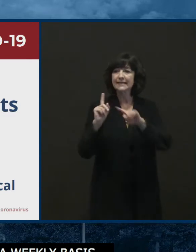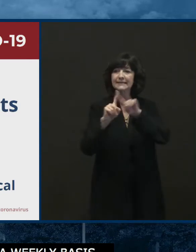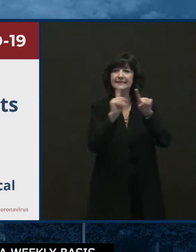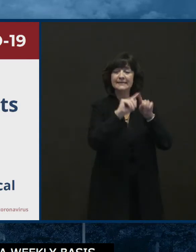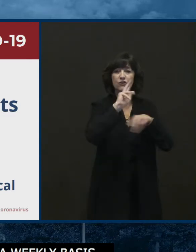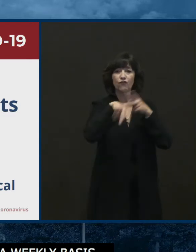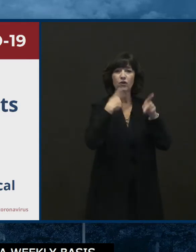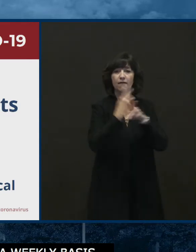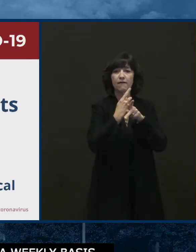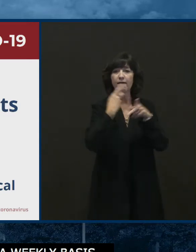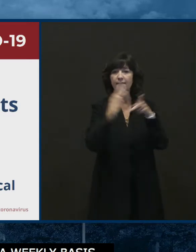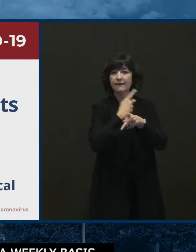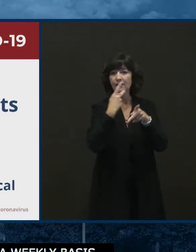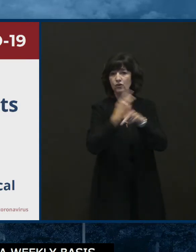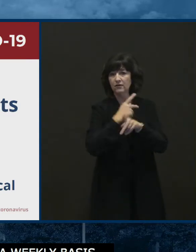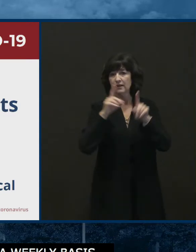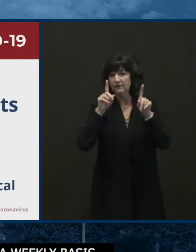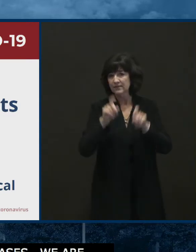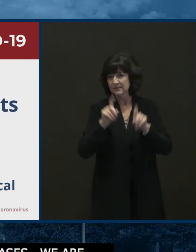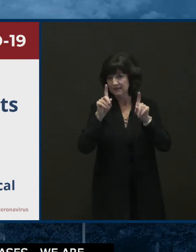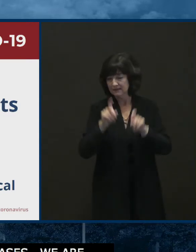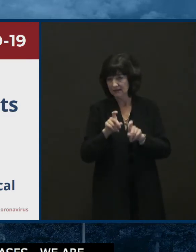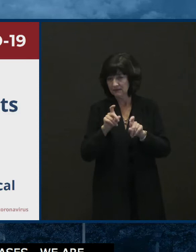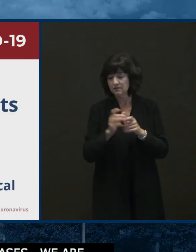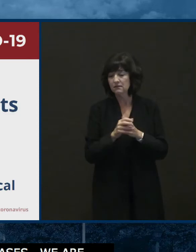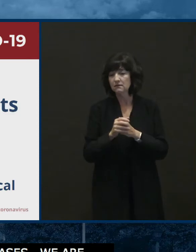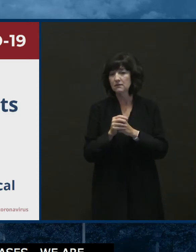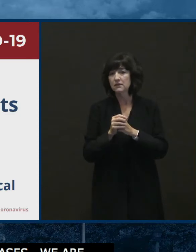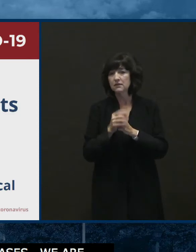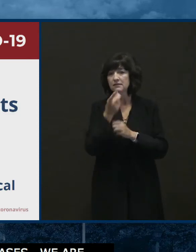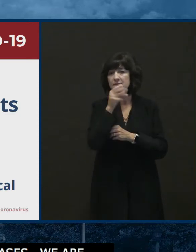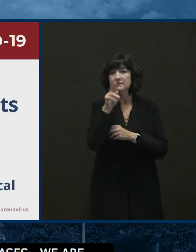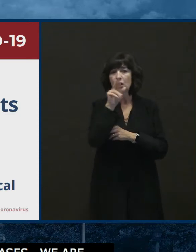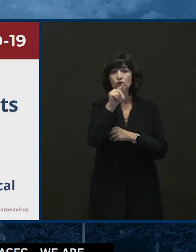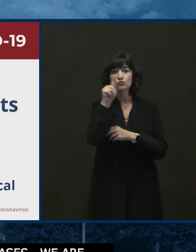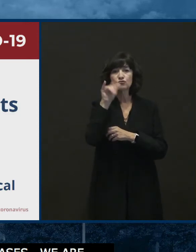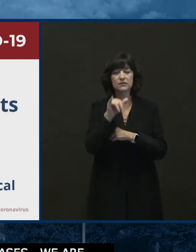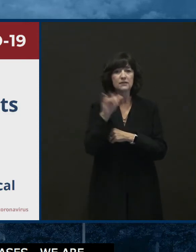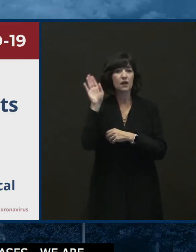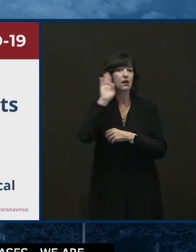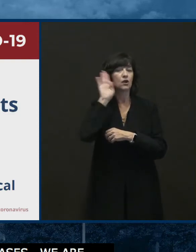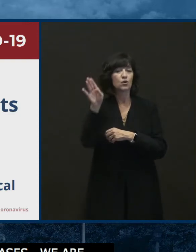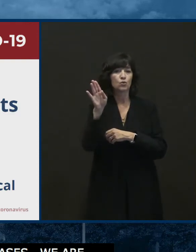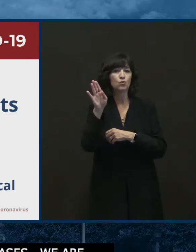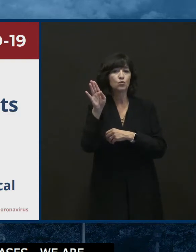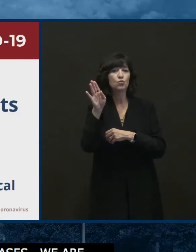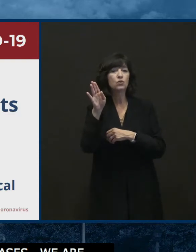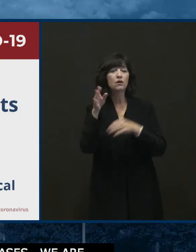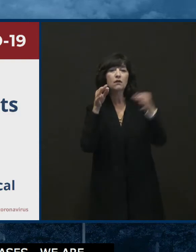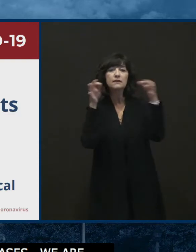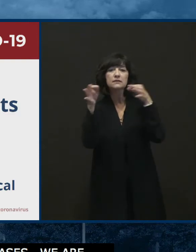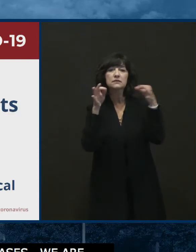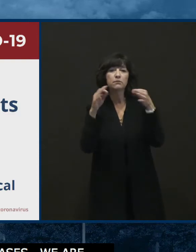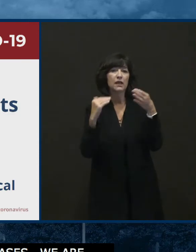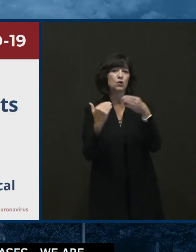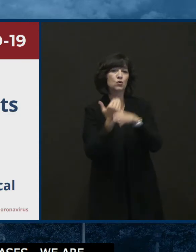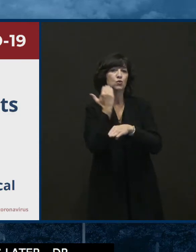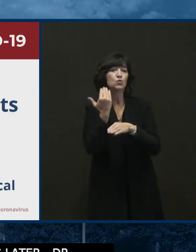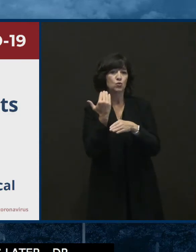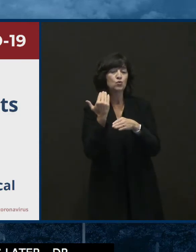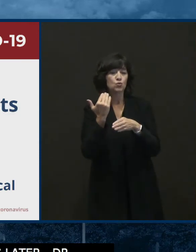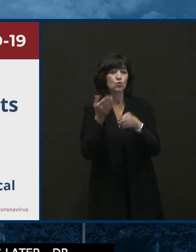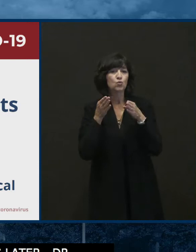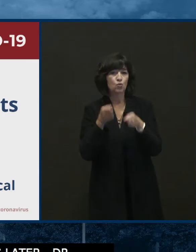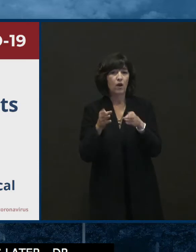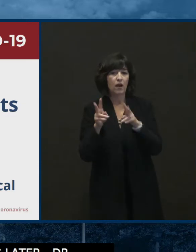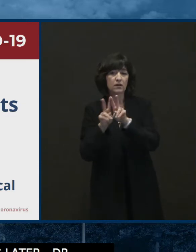later as Dr. Rattay talks about this new data point that we're going to be looking at. Sadly,